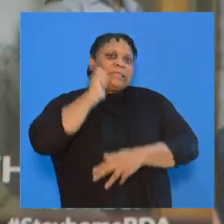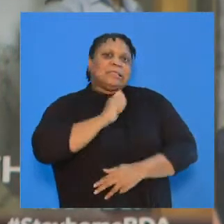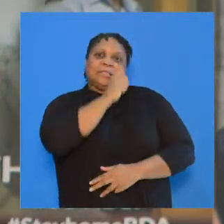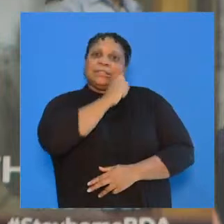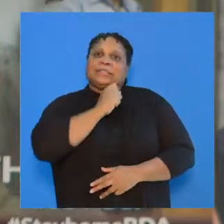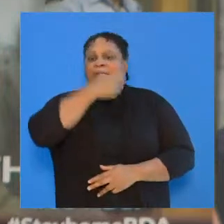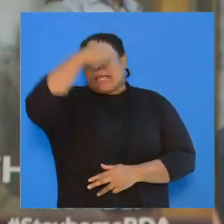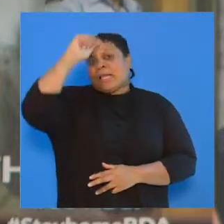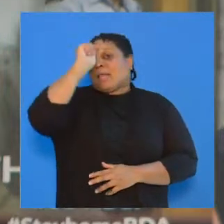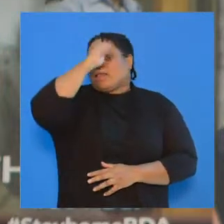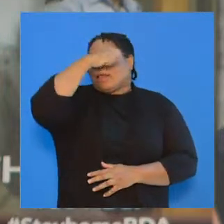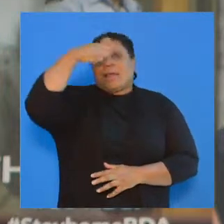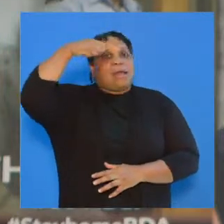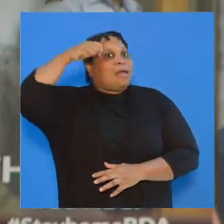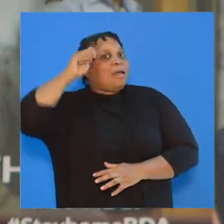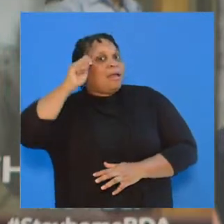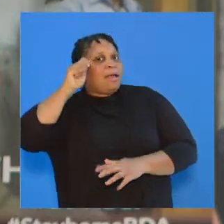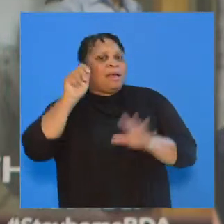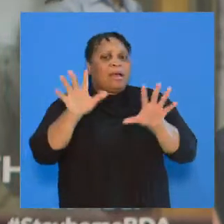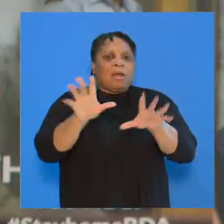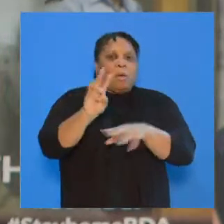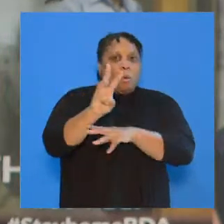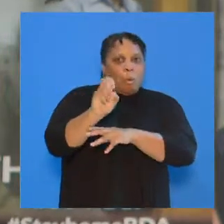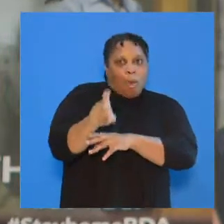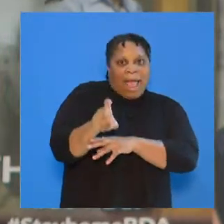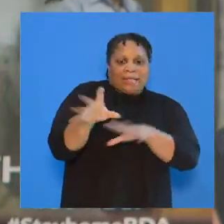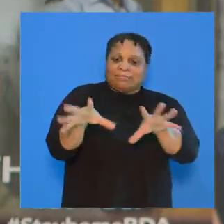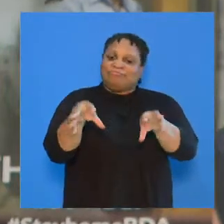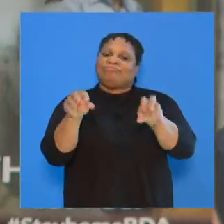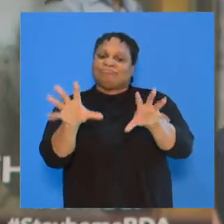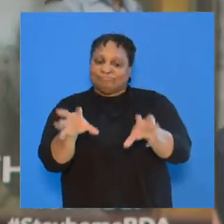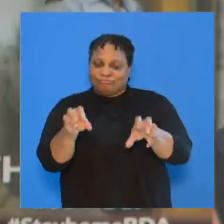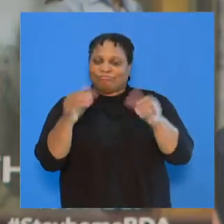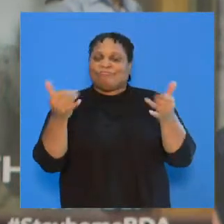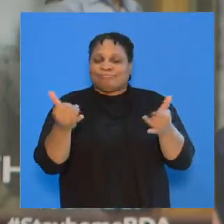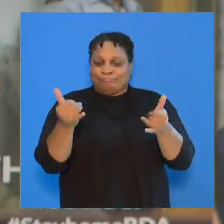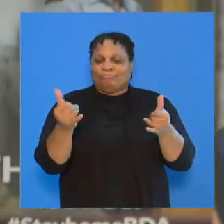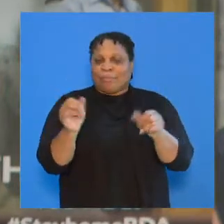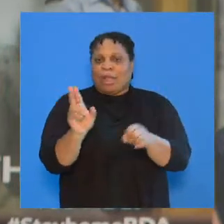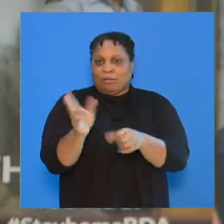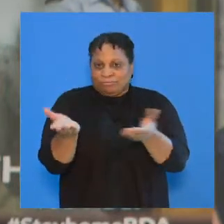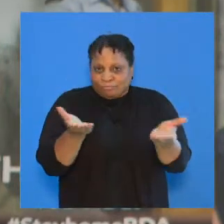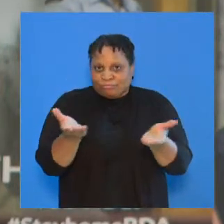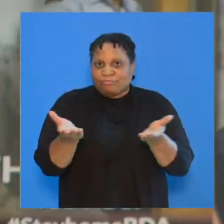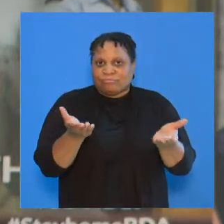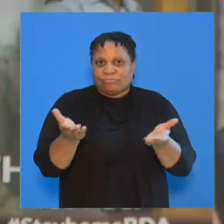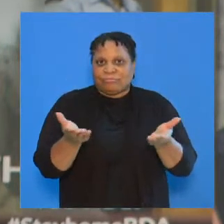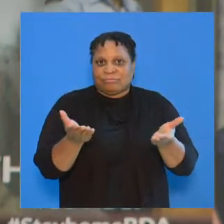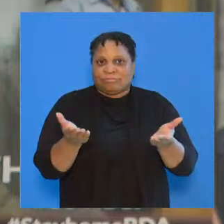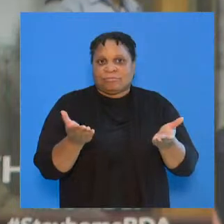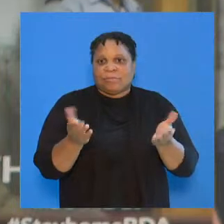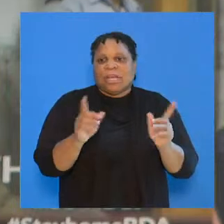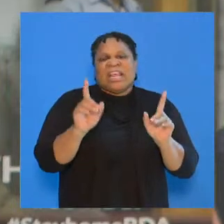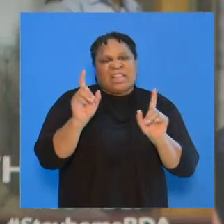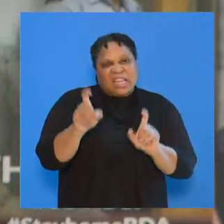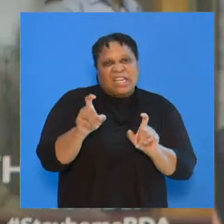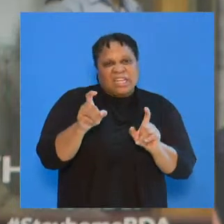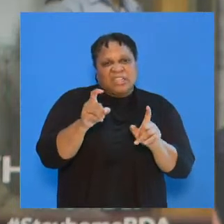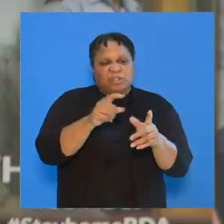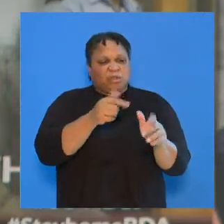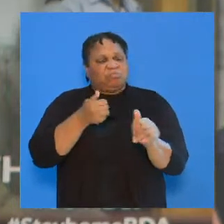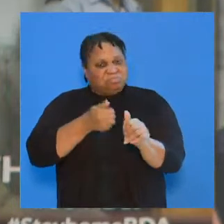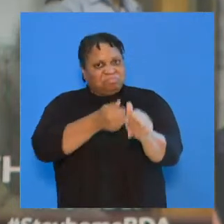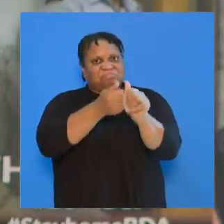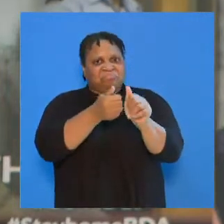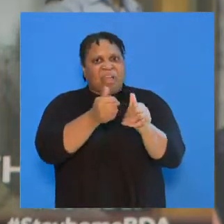well as waxing and massages, can now be provided. Operators are obliged to follow public health guidelines which state